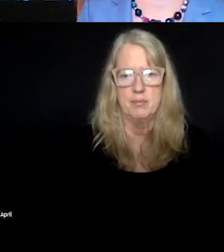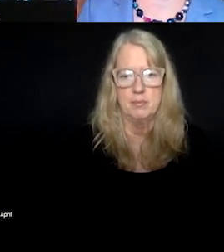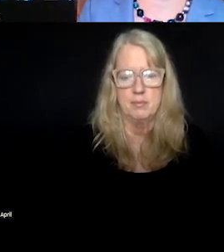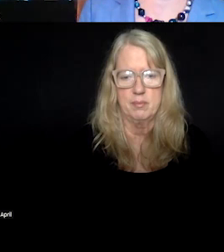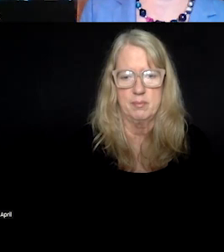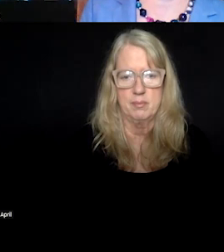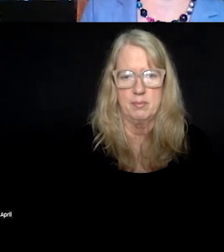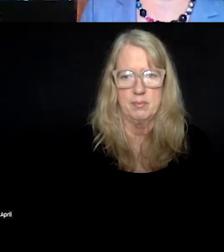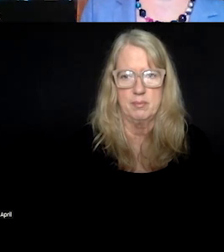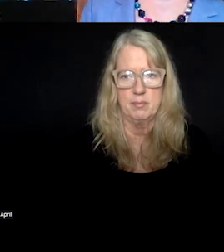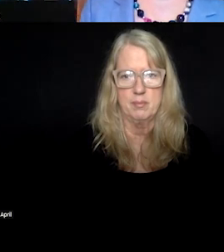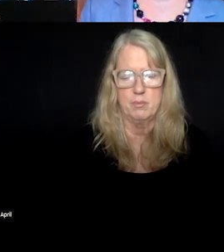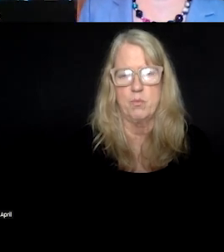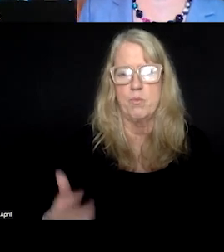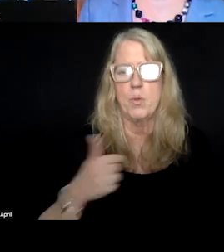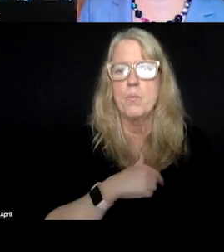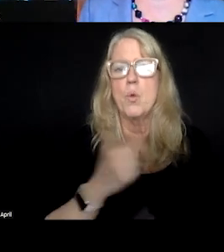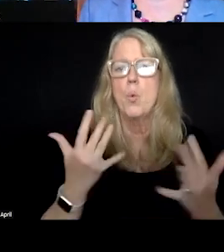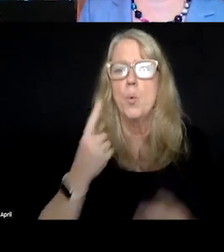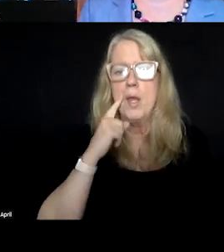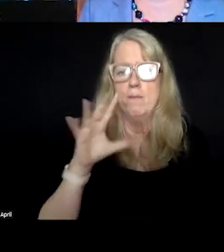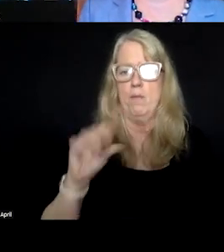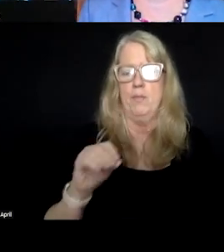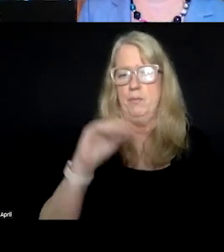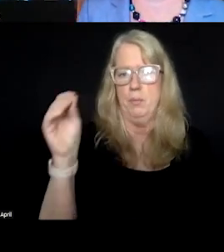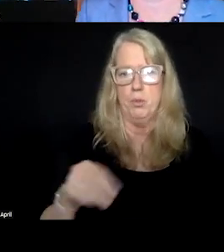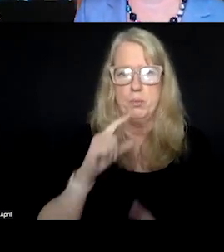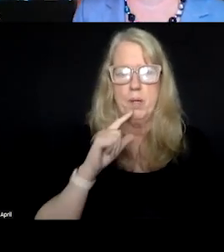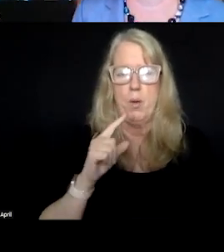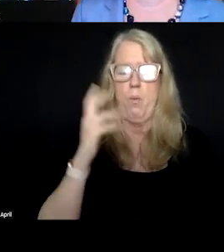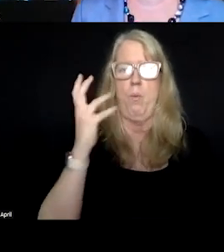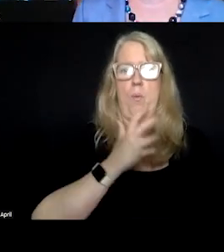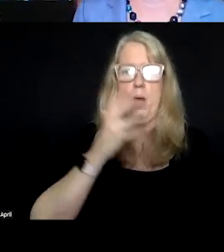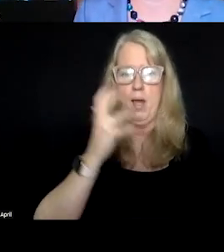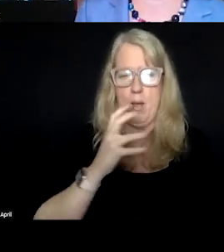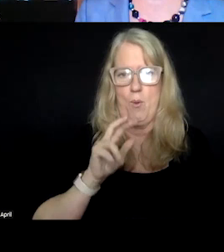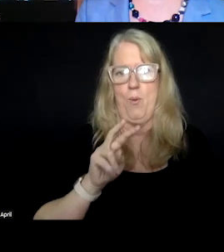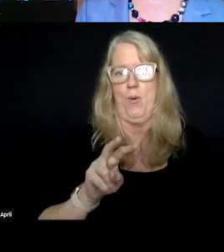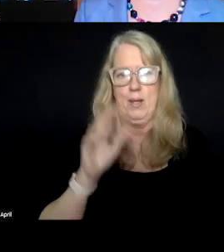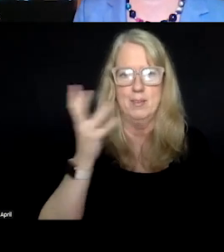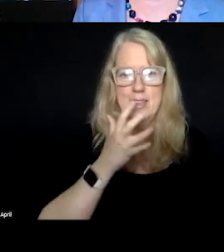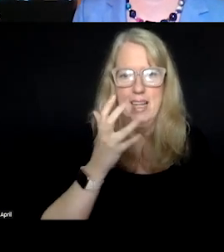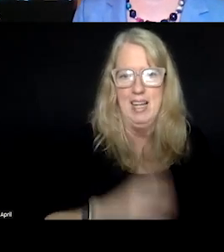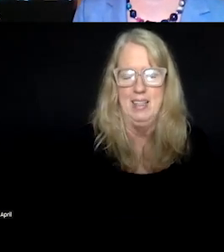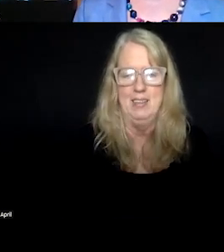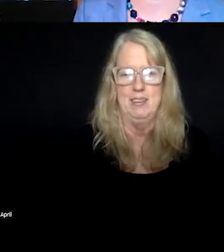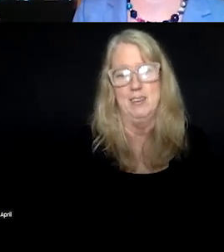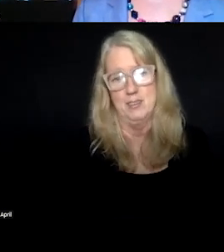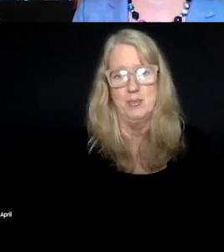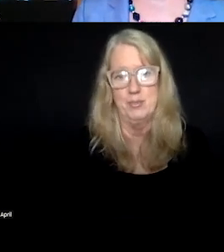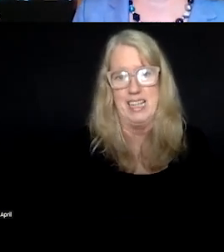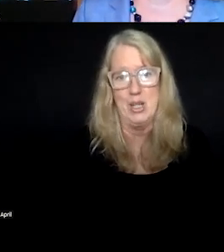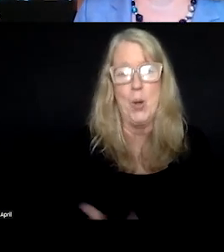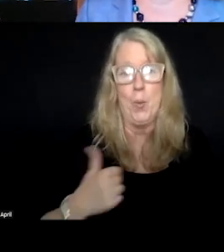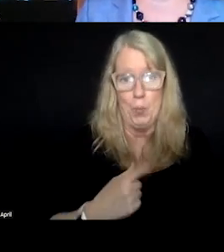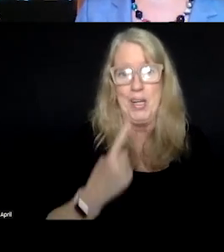So we're going to wait for about 50% response. Oh my goodness, look at that. I think we think